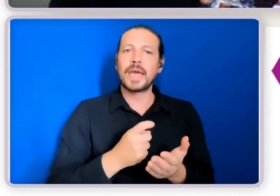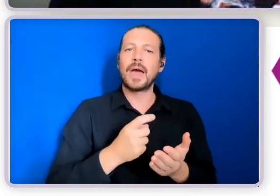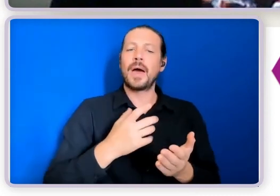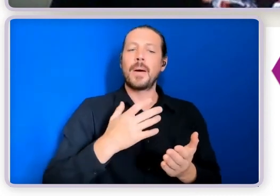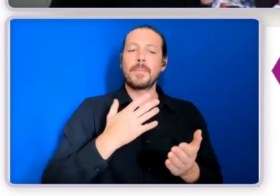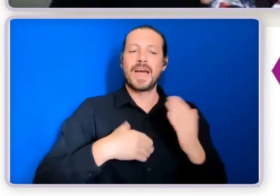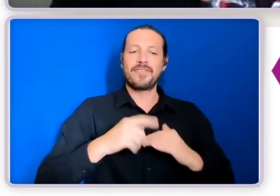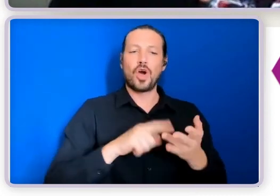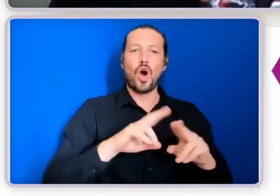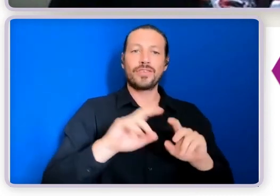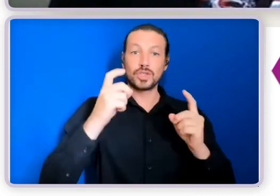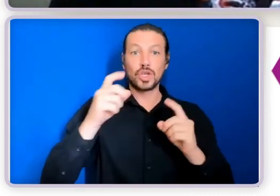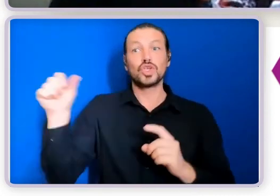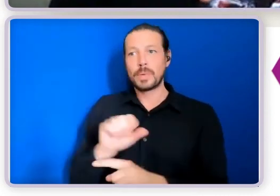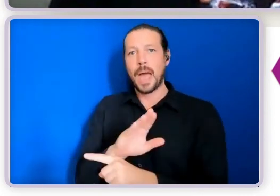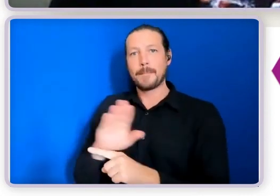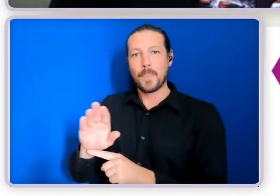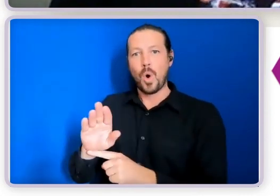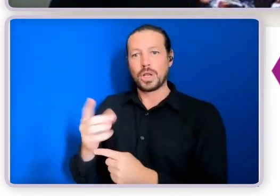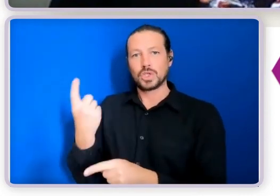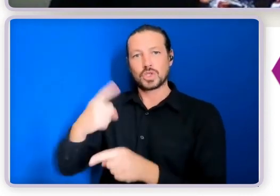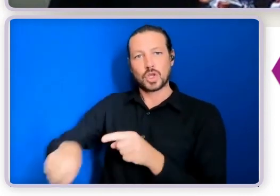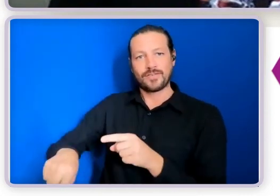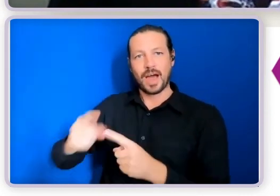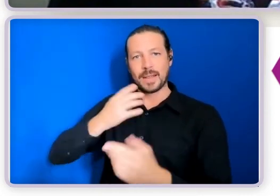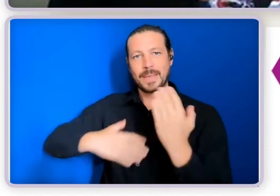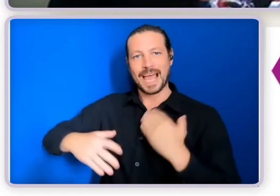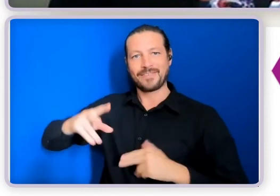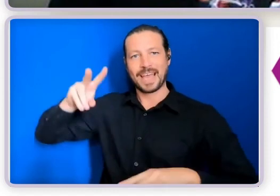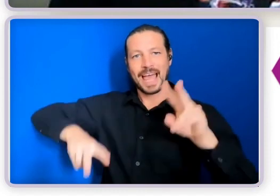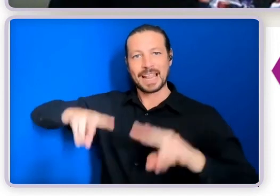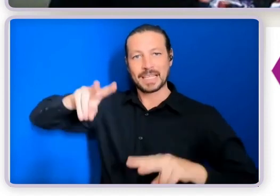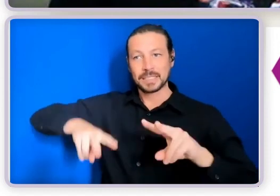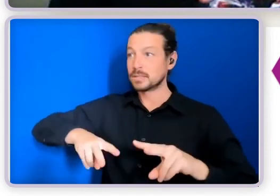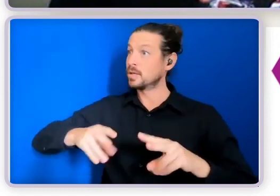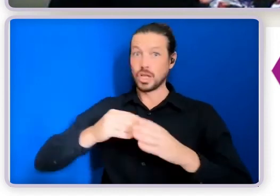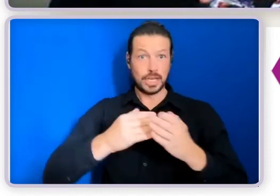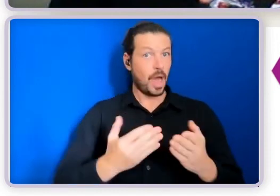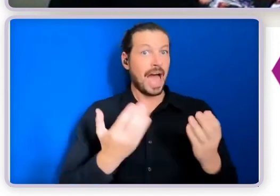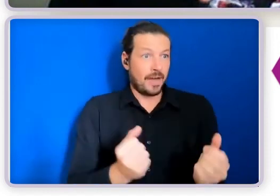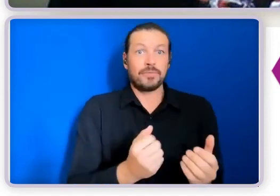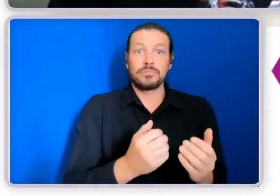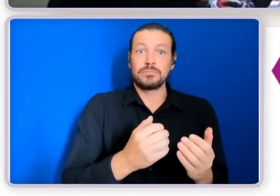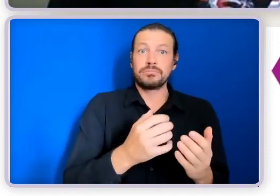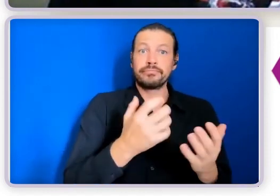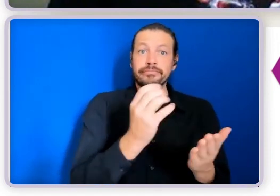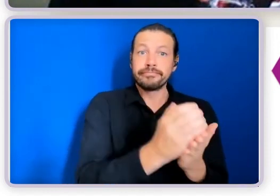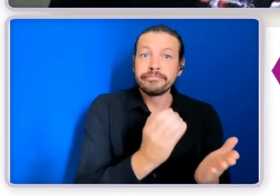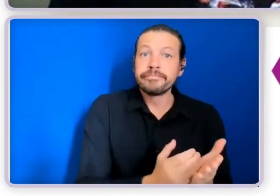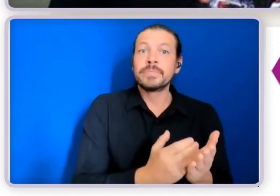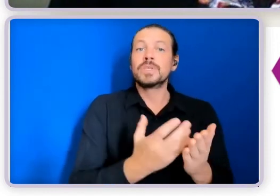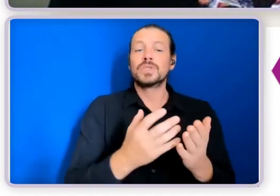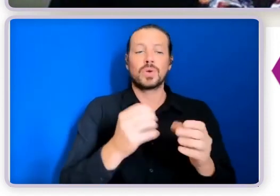behaviour analyst. And we are lucky enough now to have those courses in Griffith University in Queensland and Monash